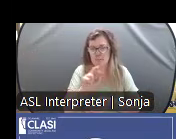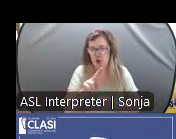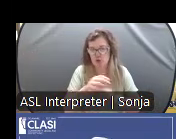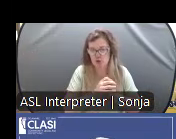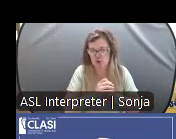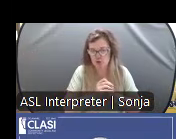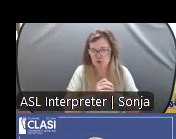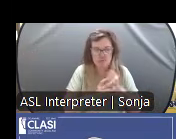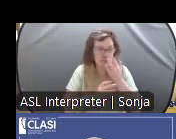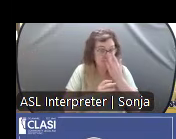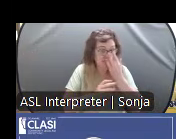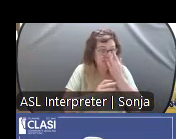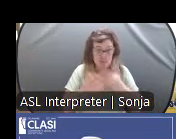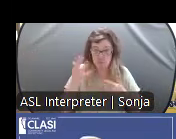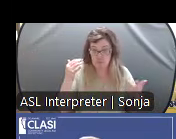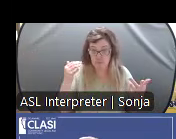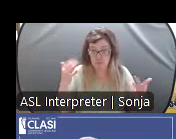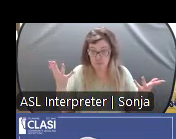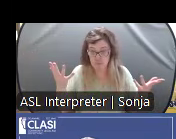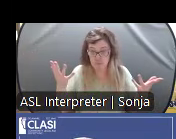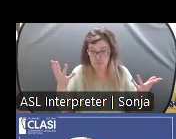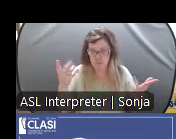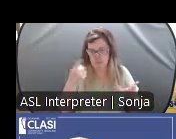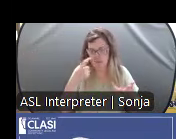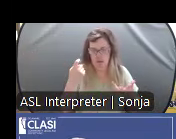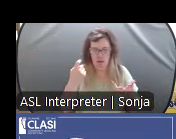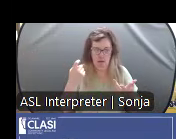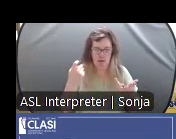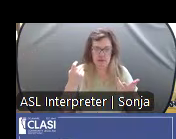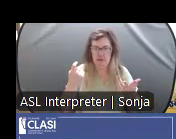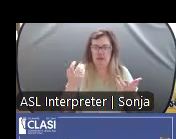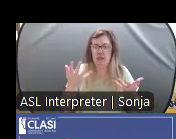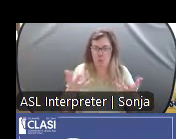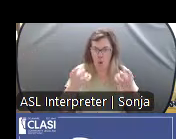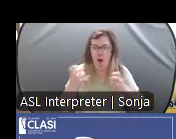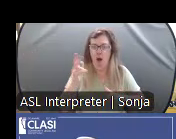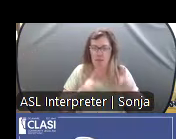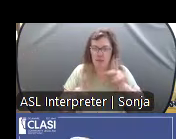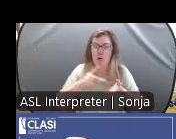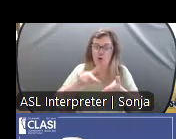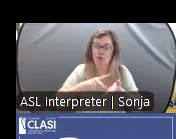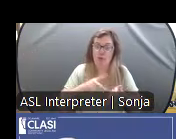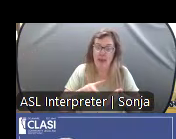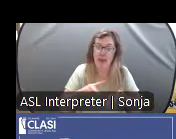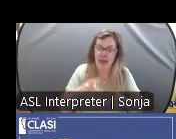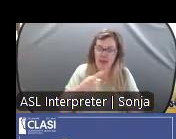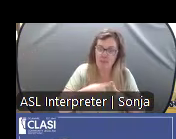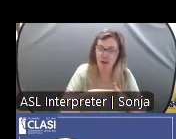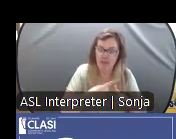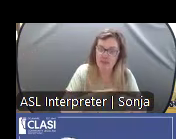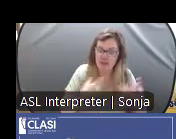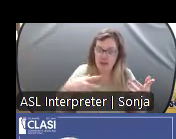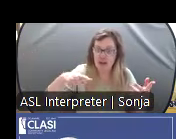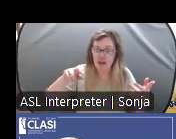Why do they do this? Because they want, they don't want people not to pay the premium even if they don't need this, if they're